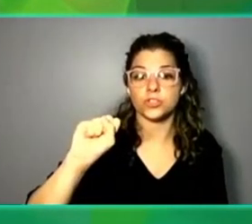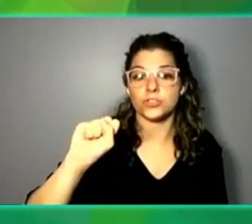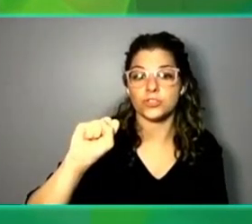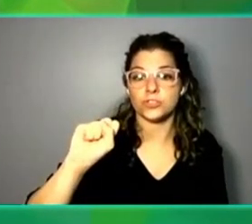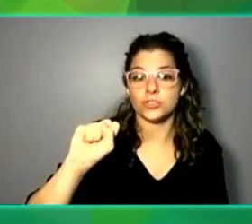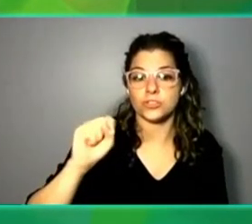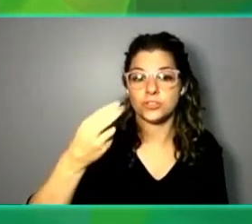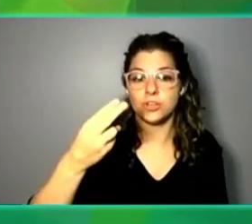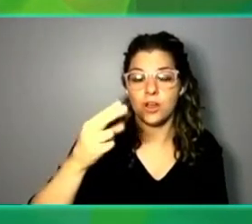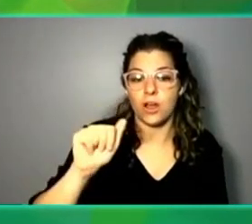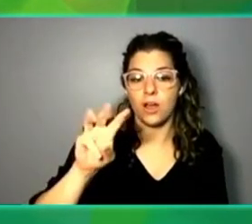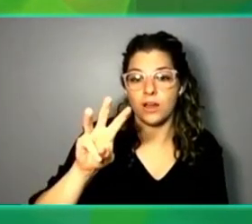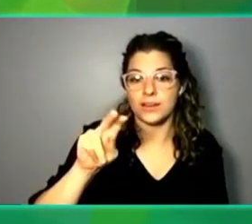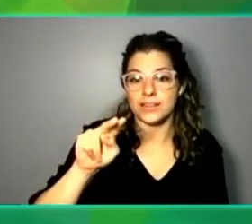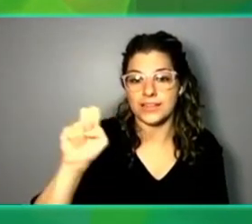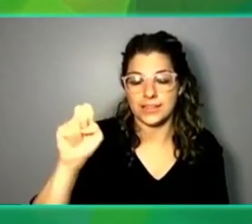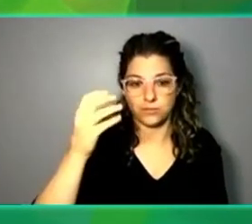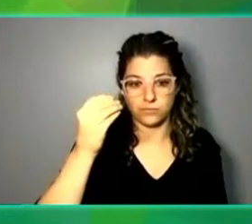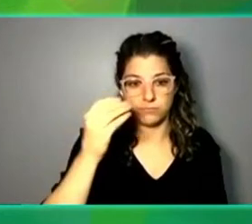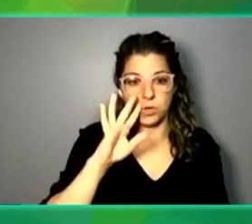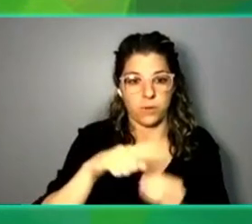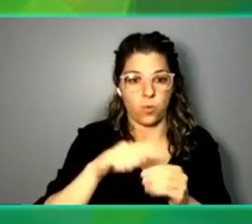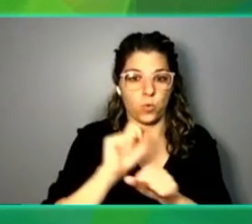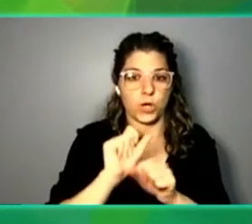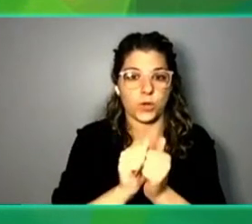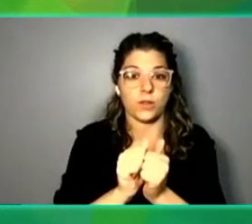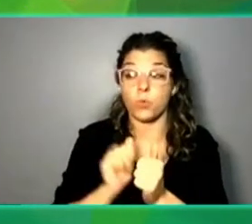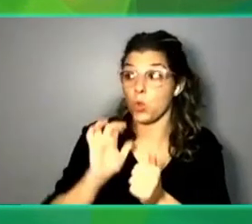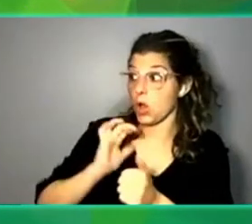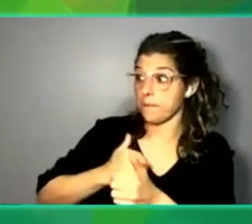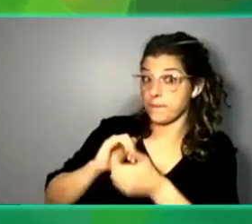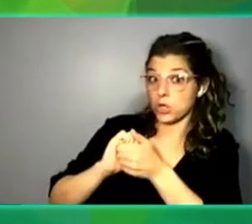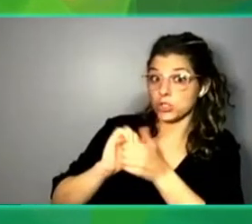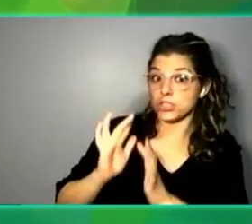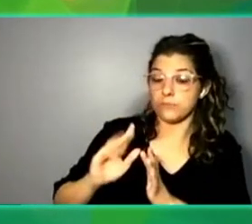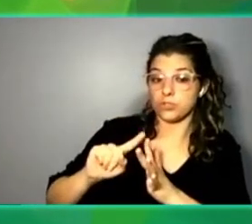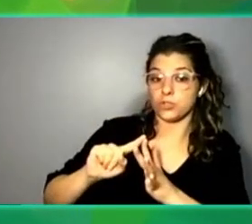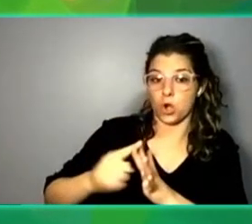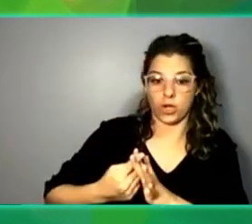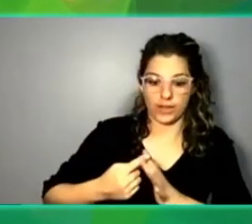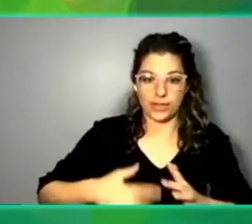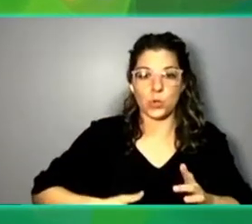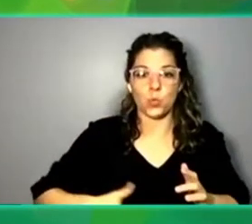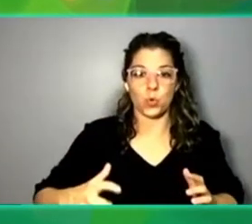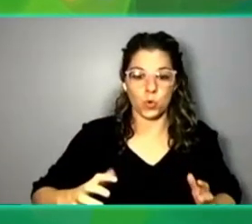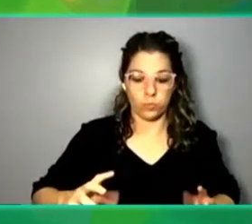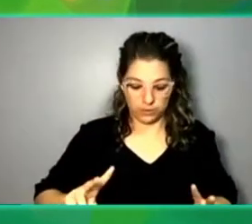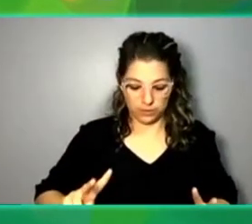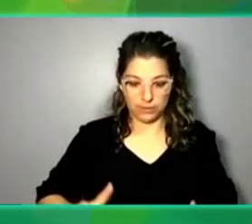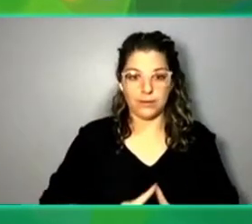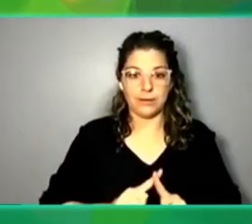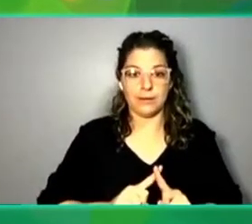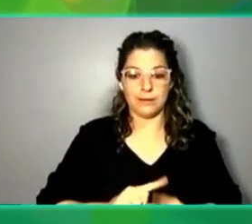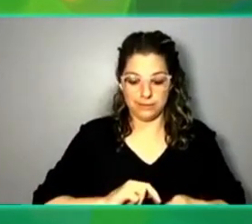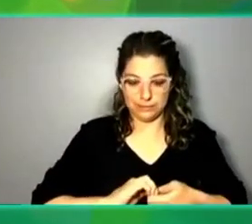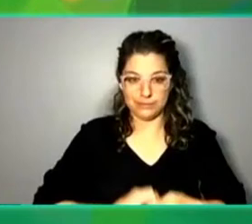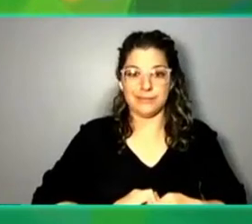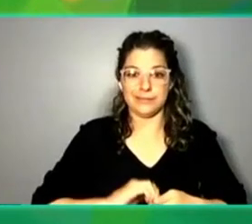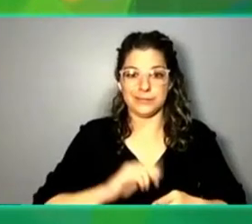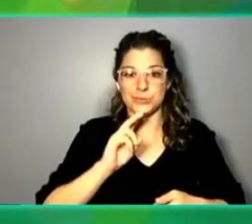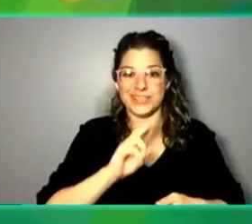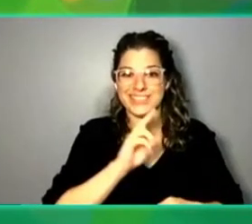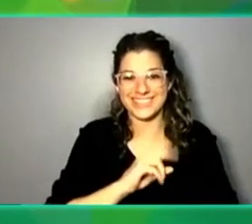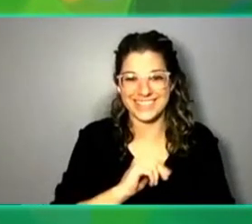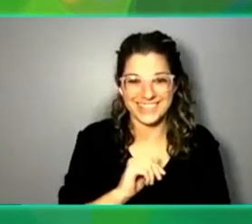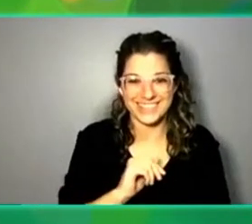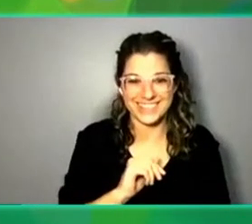yeah. Our partnership is, you know, started in the womb, we say, because we're twins, but